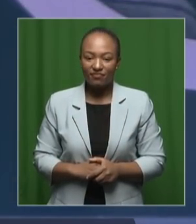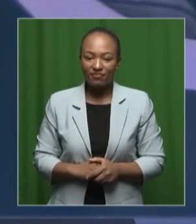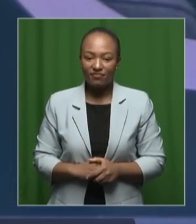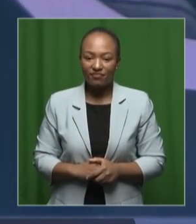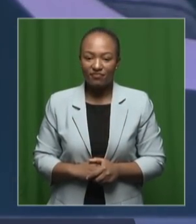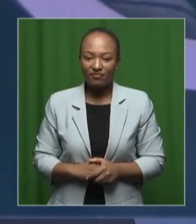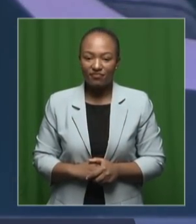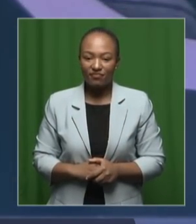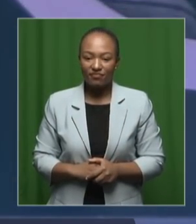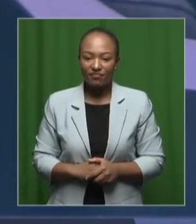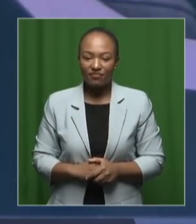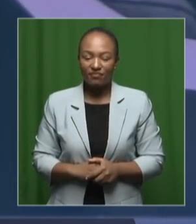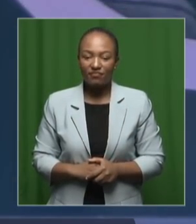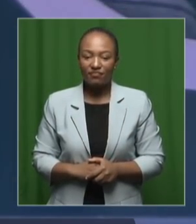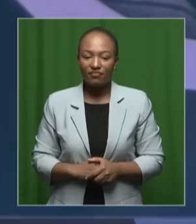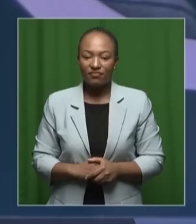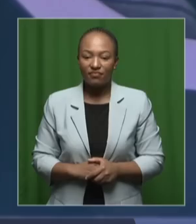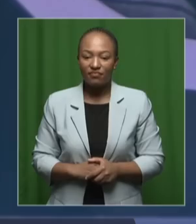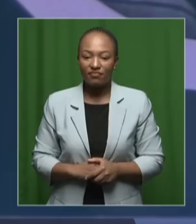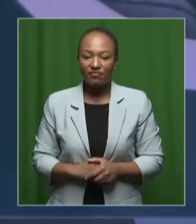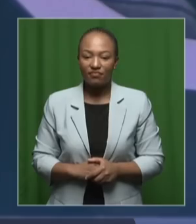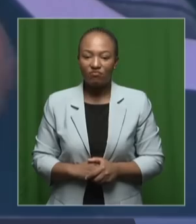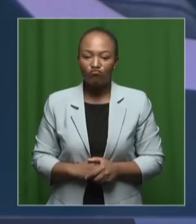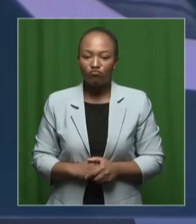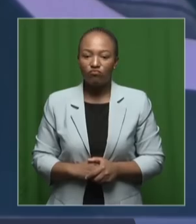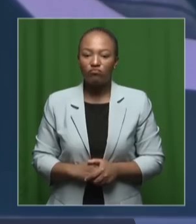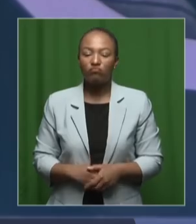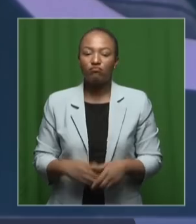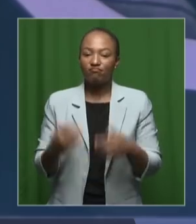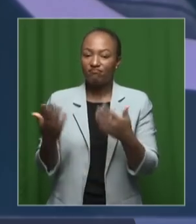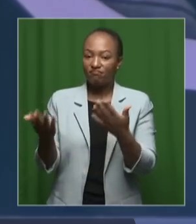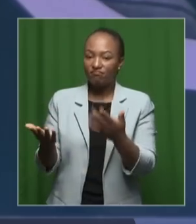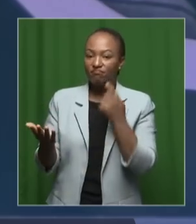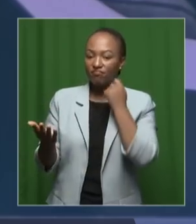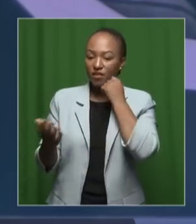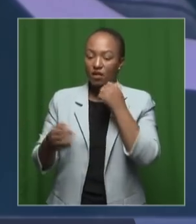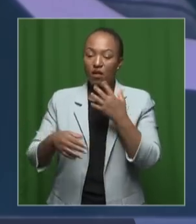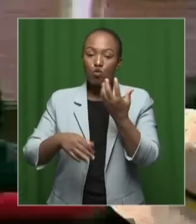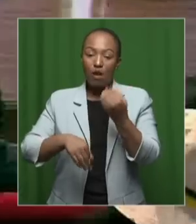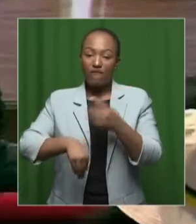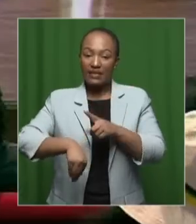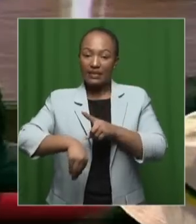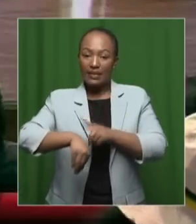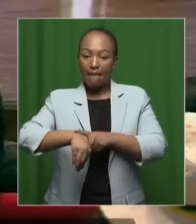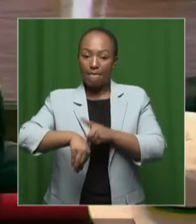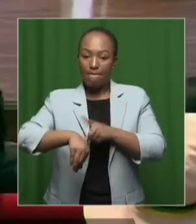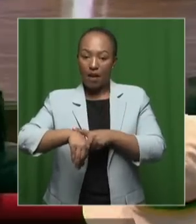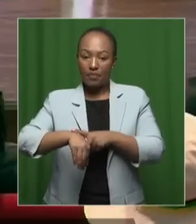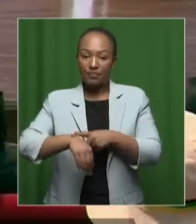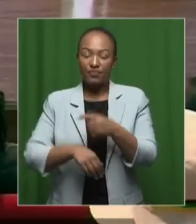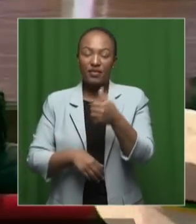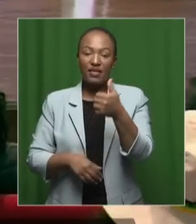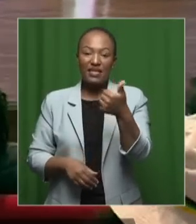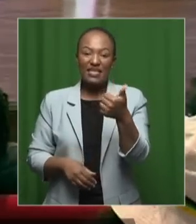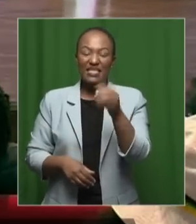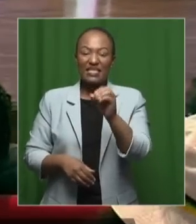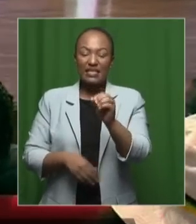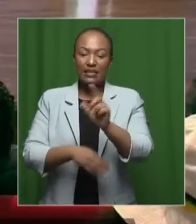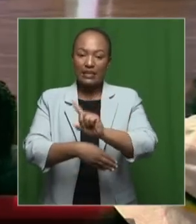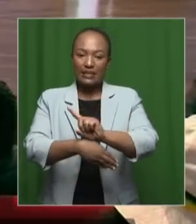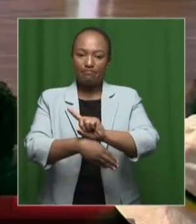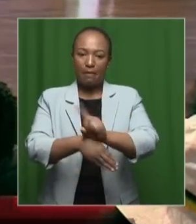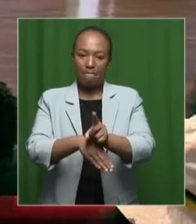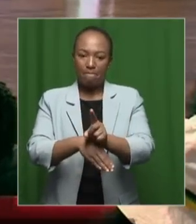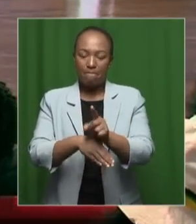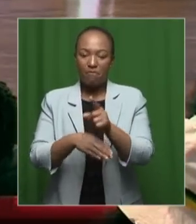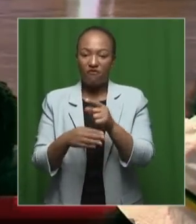All right, here we go. So, gentlemen, as you may have noticed, we've got a timer right in front of you. 60 seconds is all each of you will have